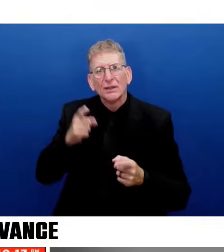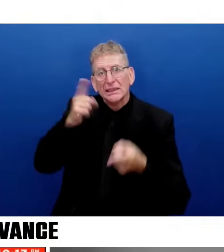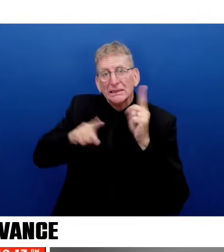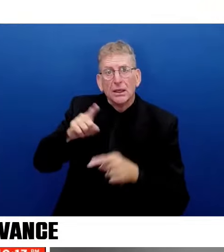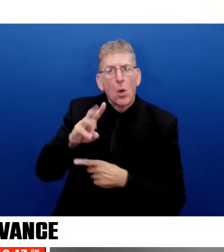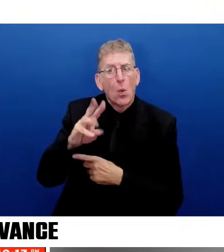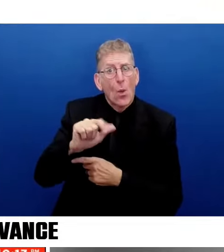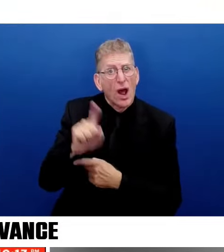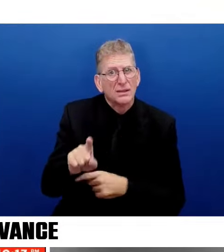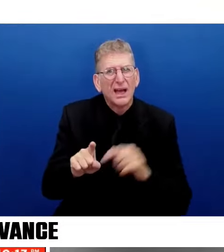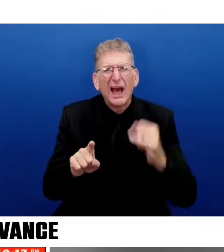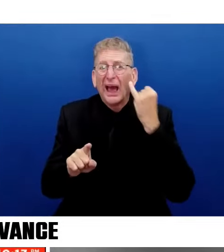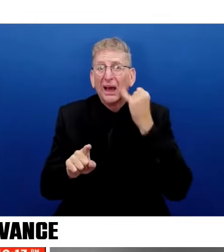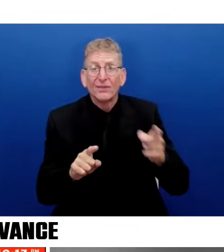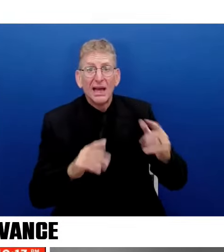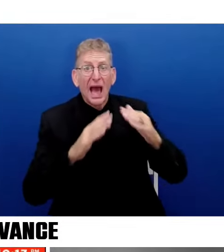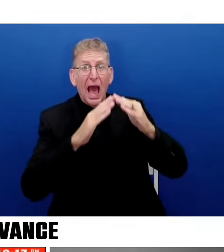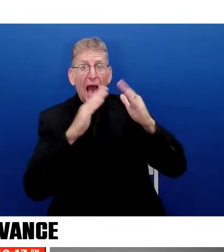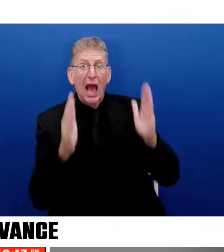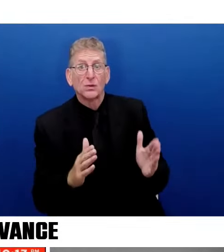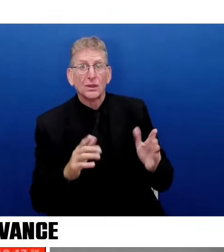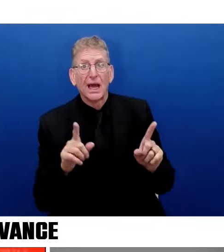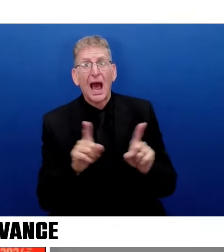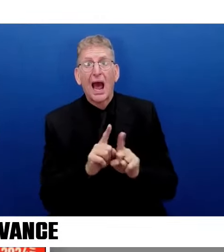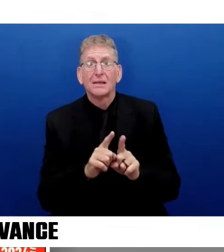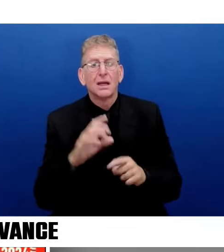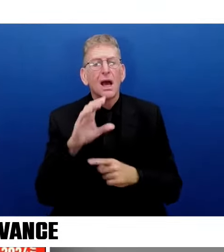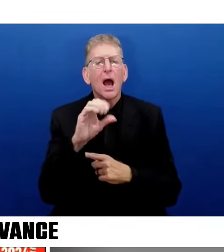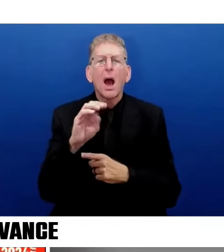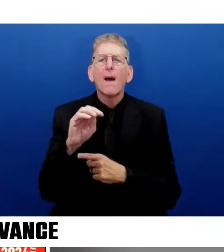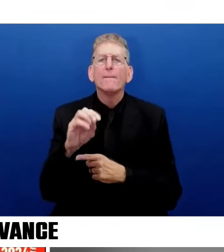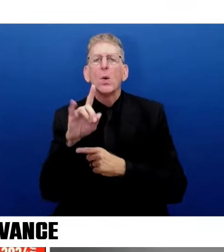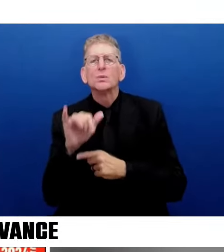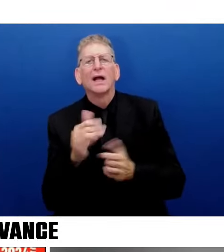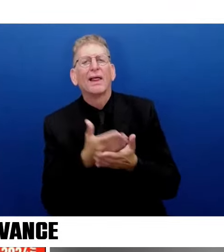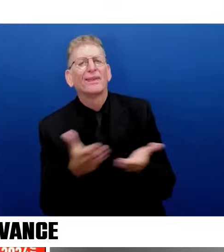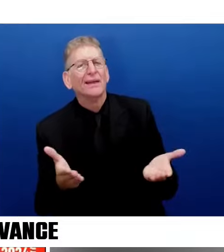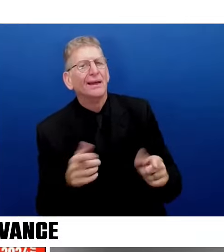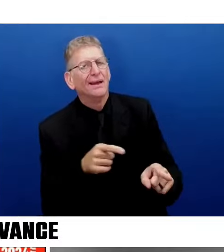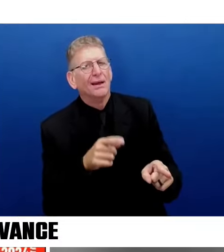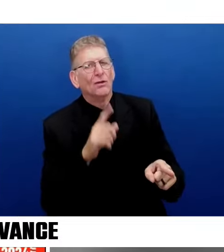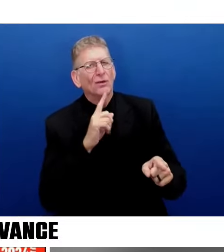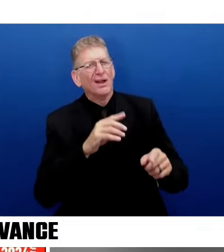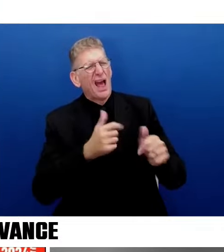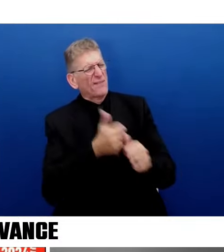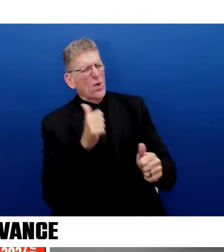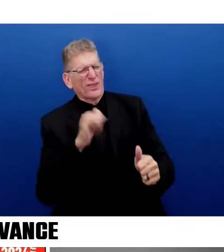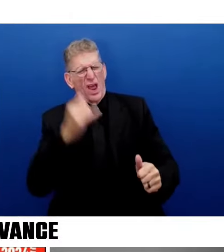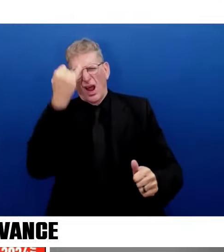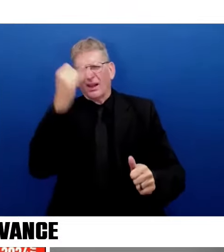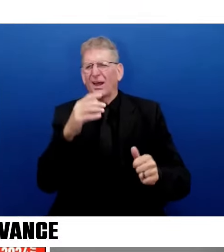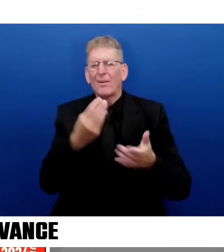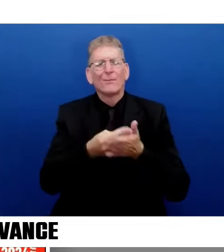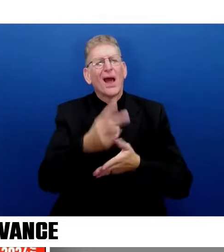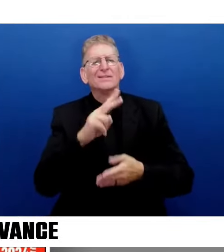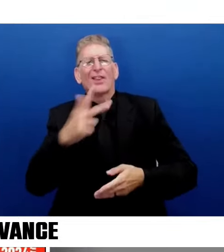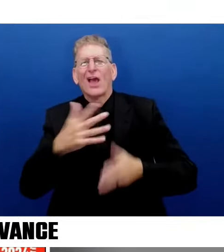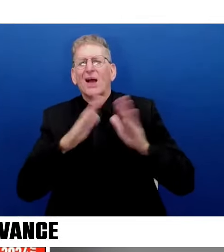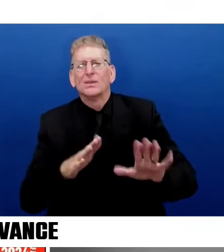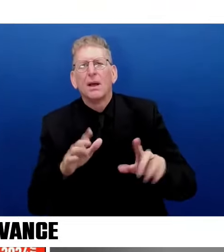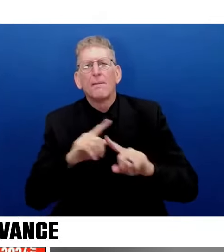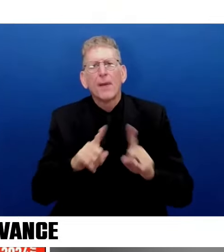commodity, but the thing that has most turned housing into a commodity is giving it away to millions upon millions of people who have no